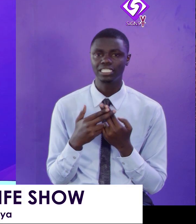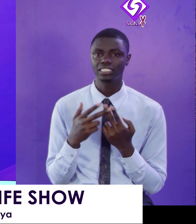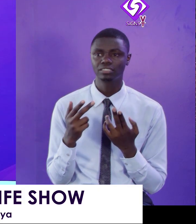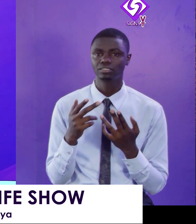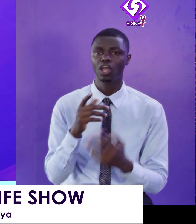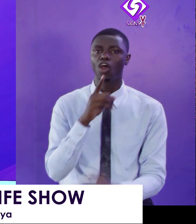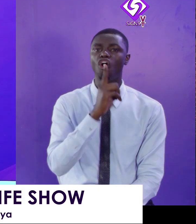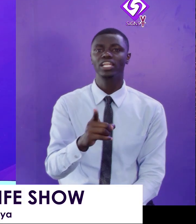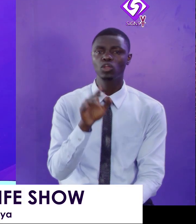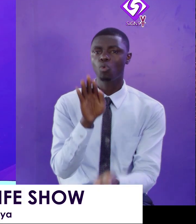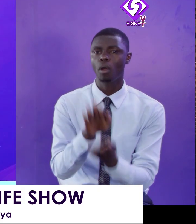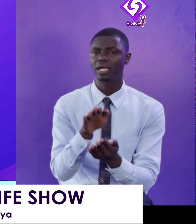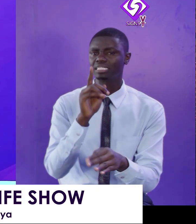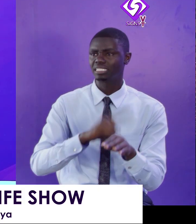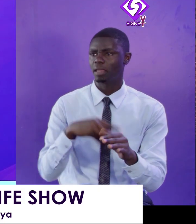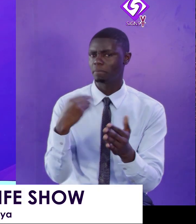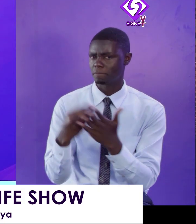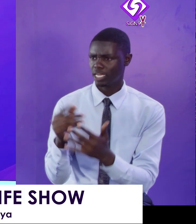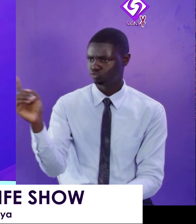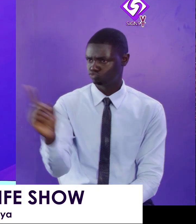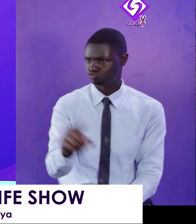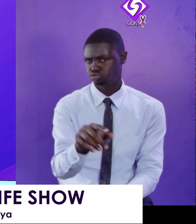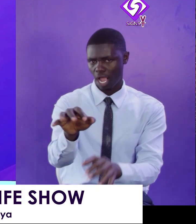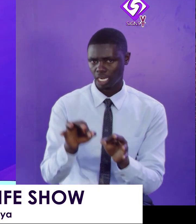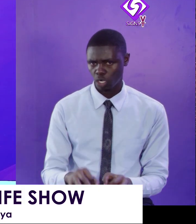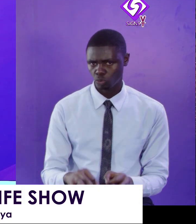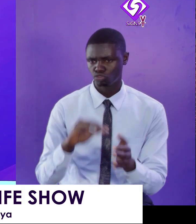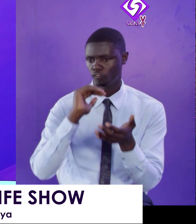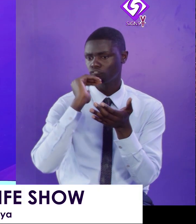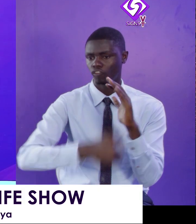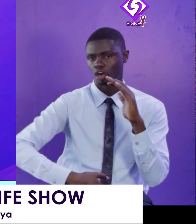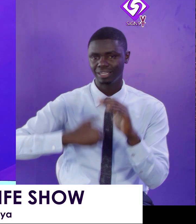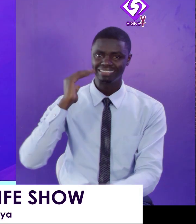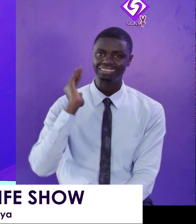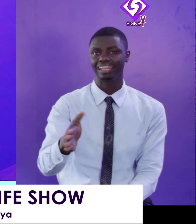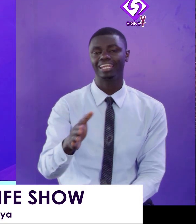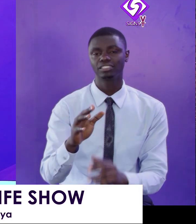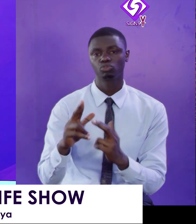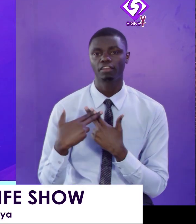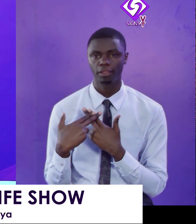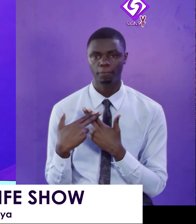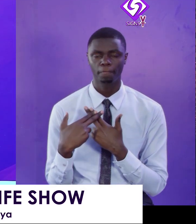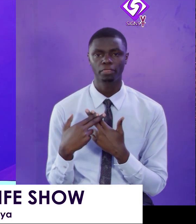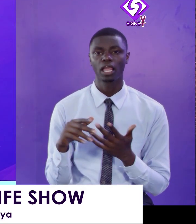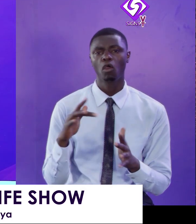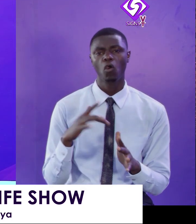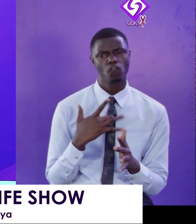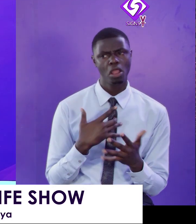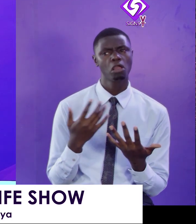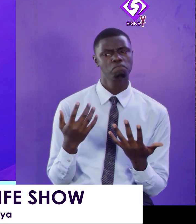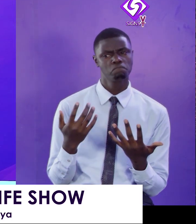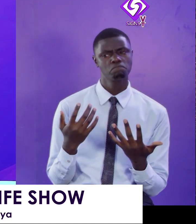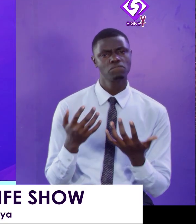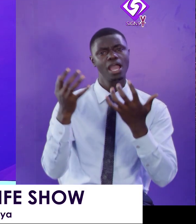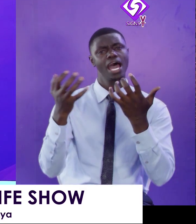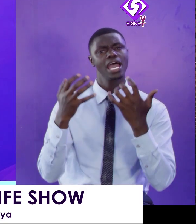your bank, that whenever money hits your account, it automatically goes into saving. You feel like, wow, I needed